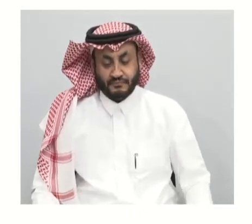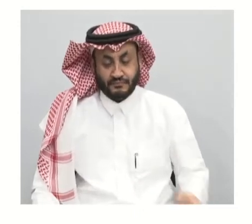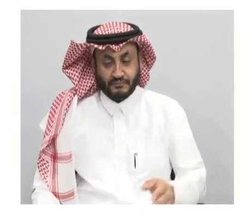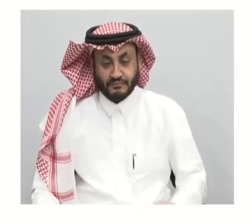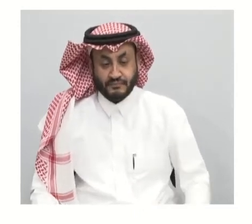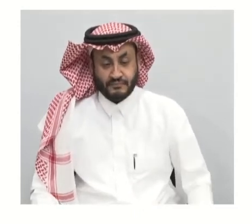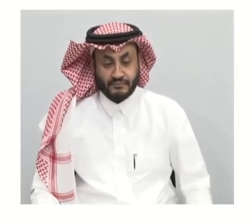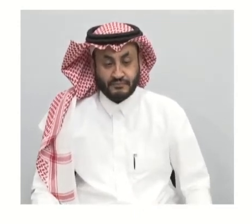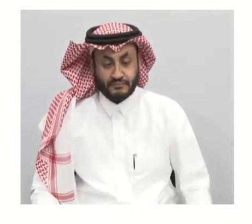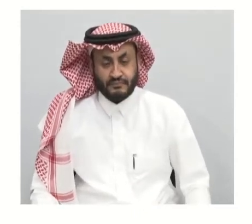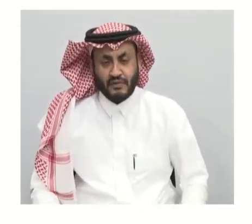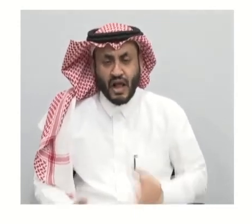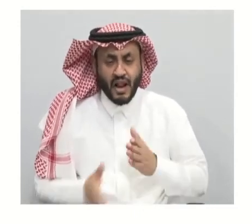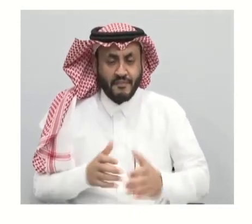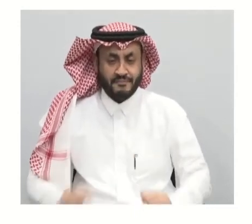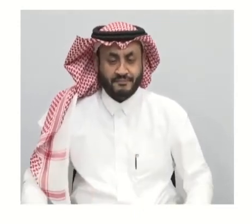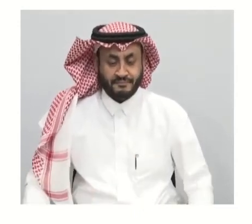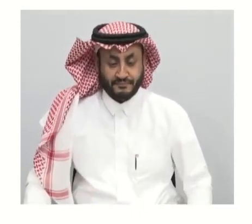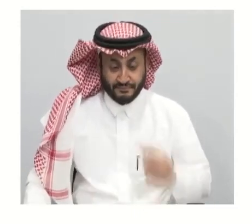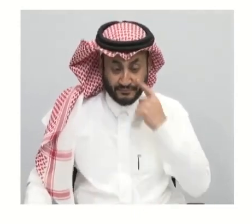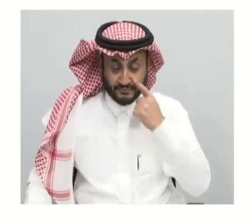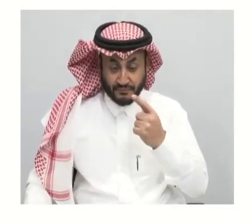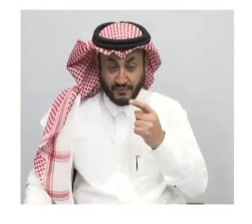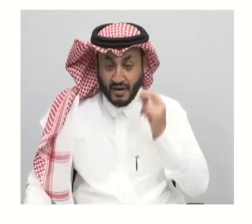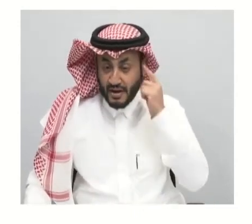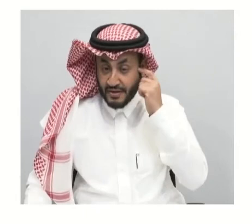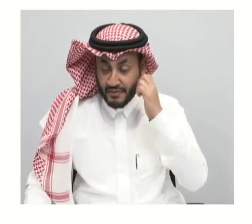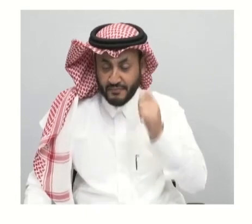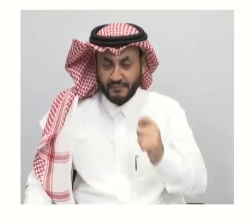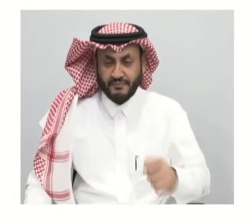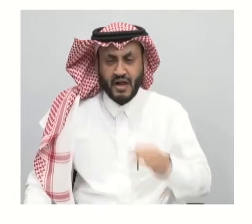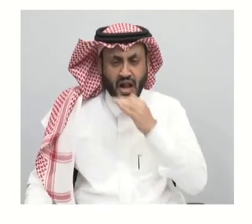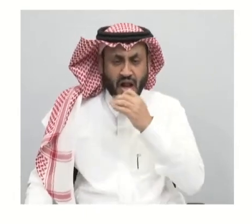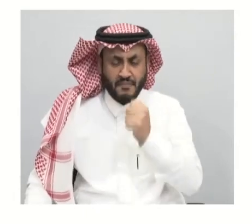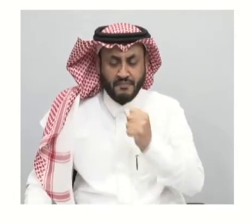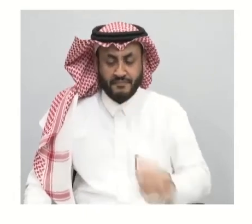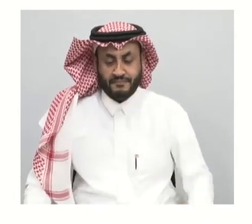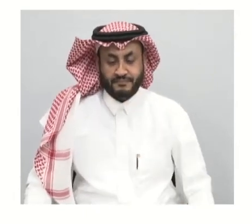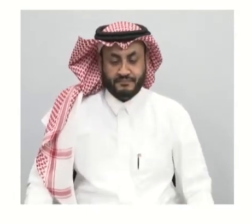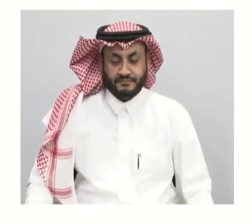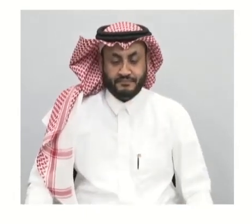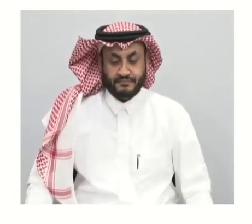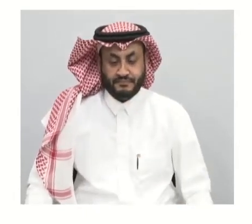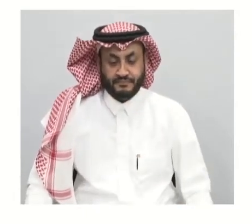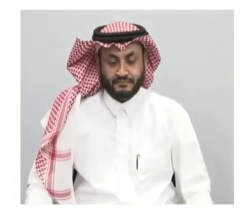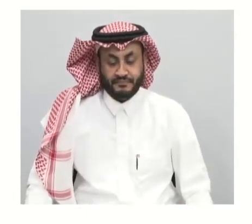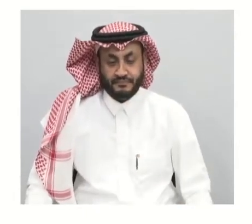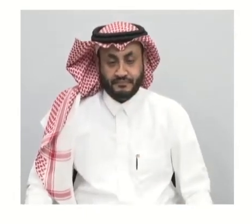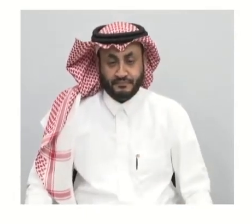have athletic, athletic. And here,